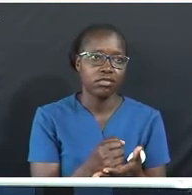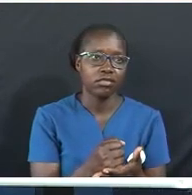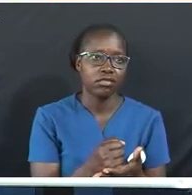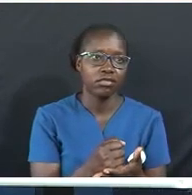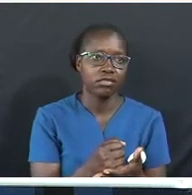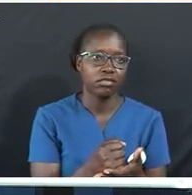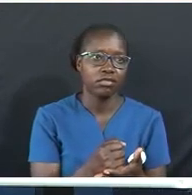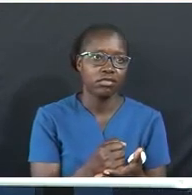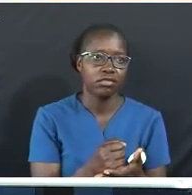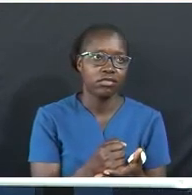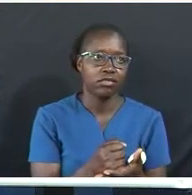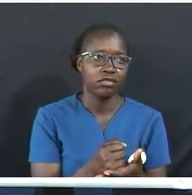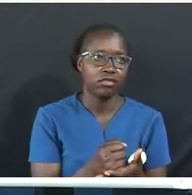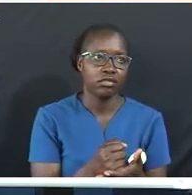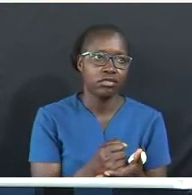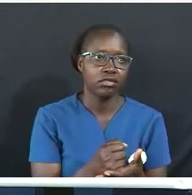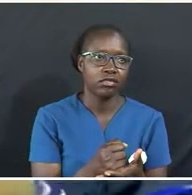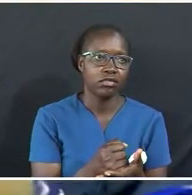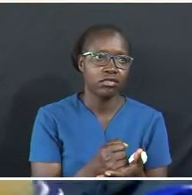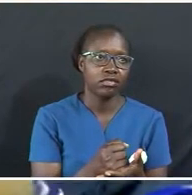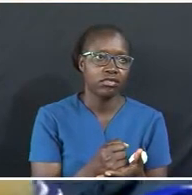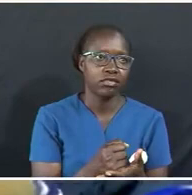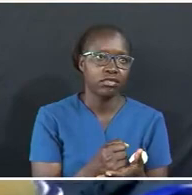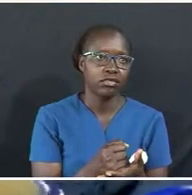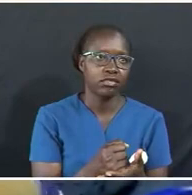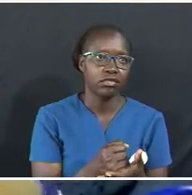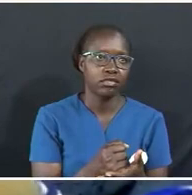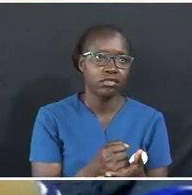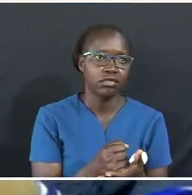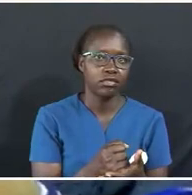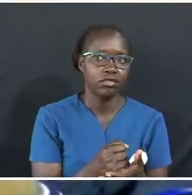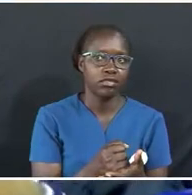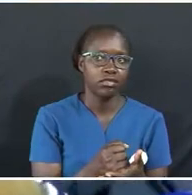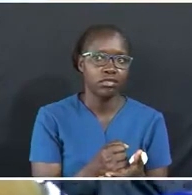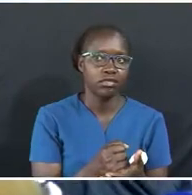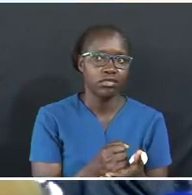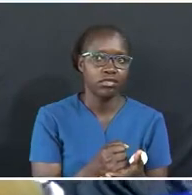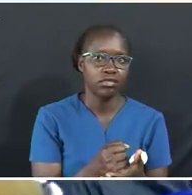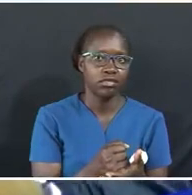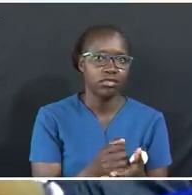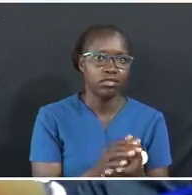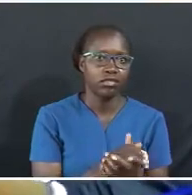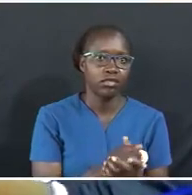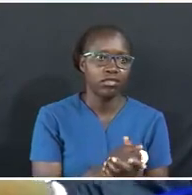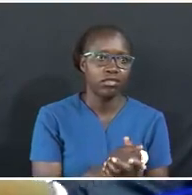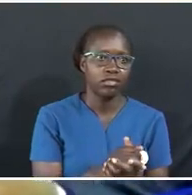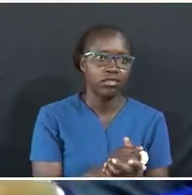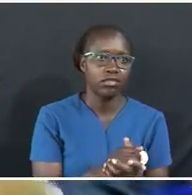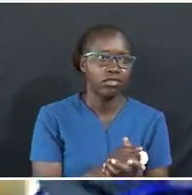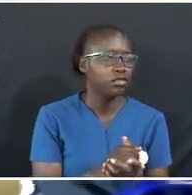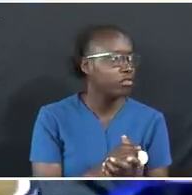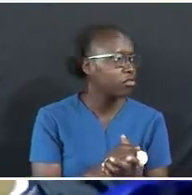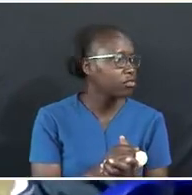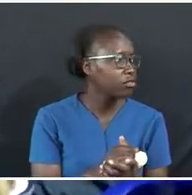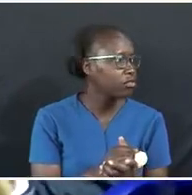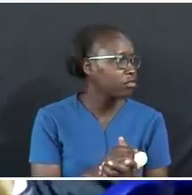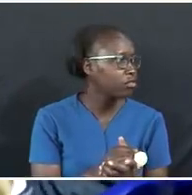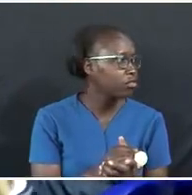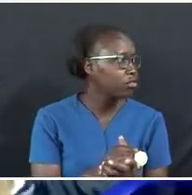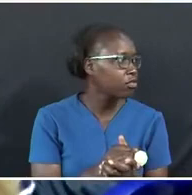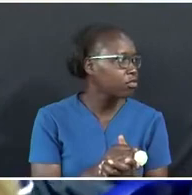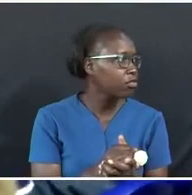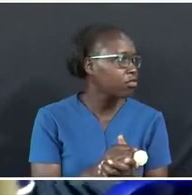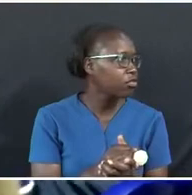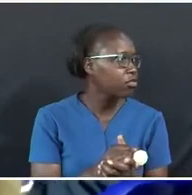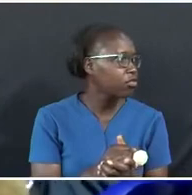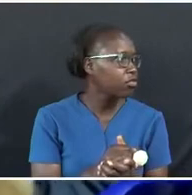put a lot of soil. Maybe you are building a new home, so you call those people. They are called Josaga, and their payment